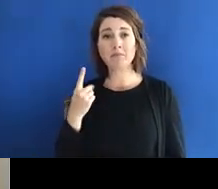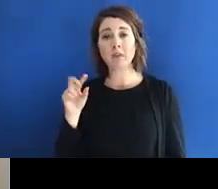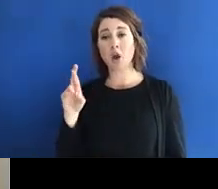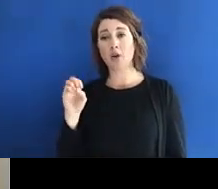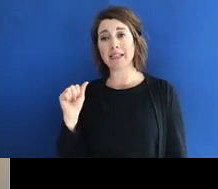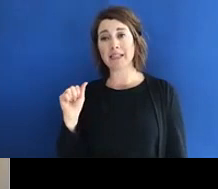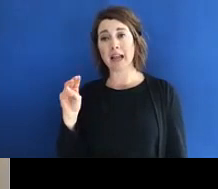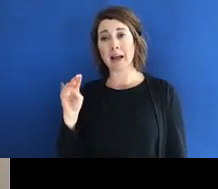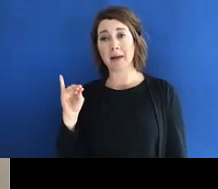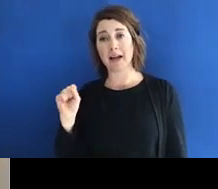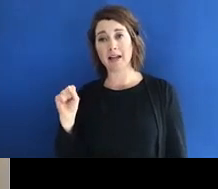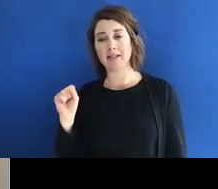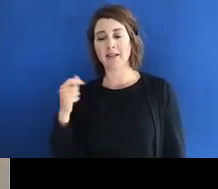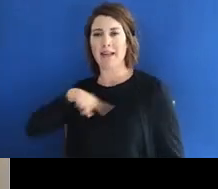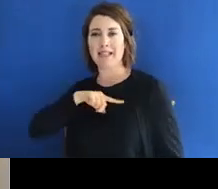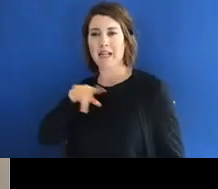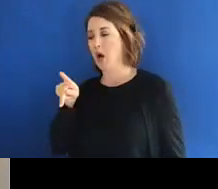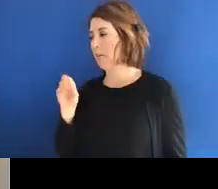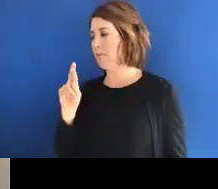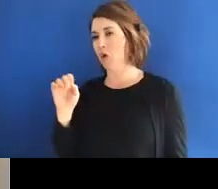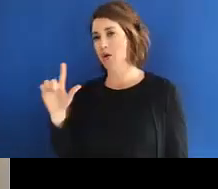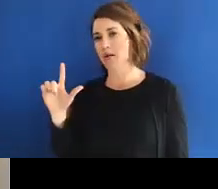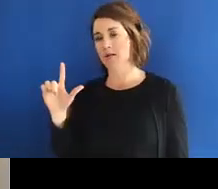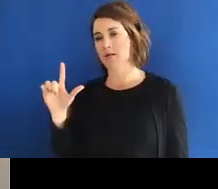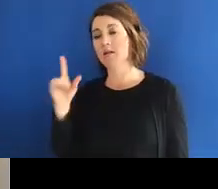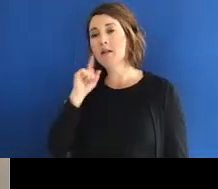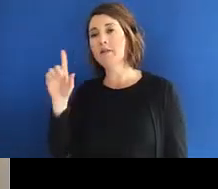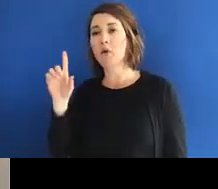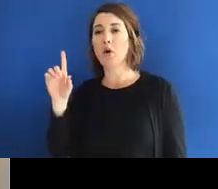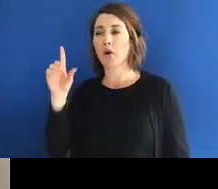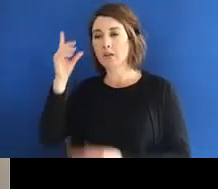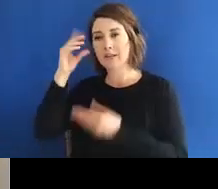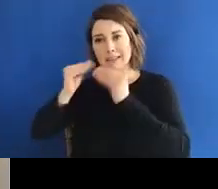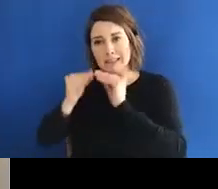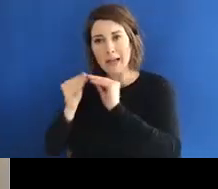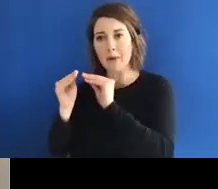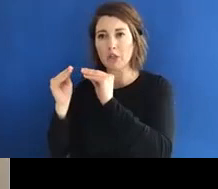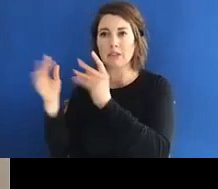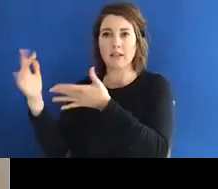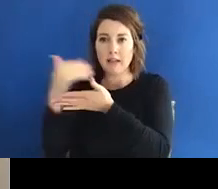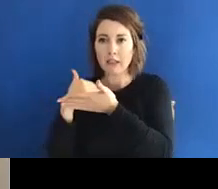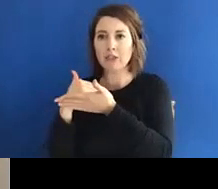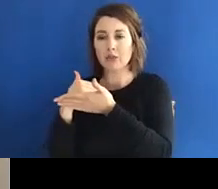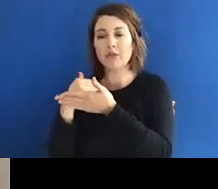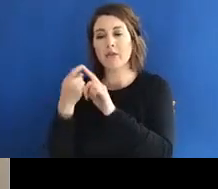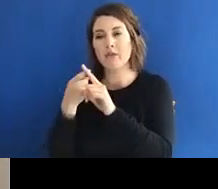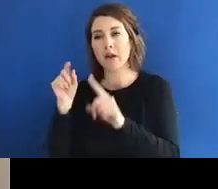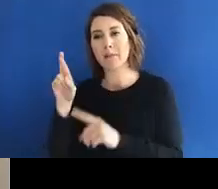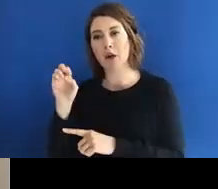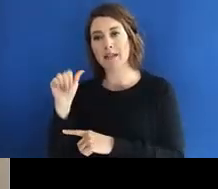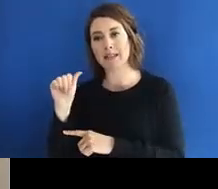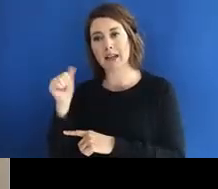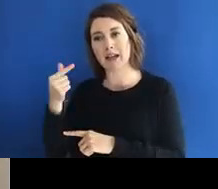serve as our portal for collecting data and other information from a whole slew of different RSA